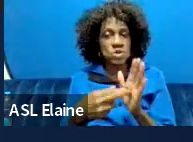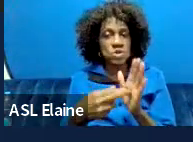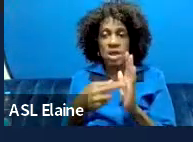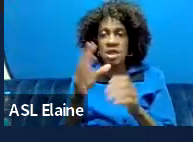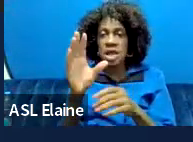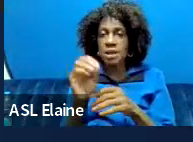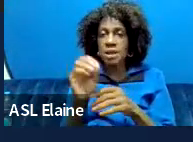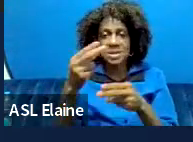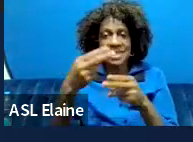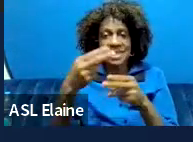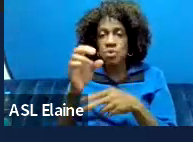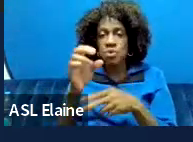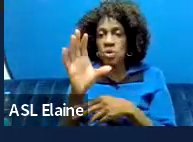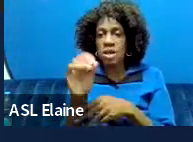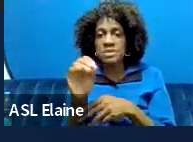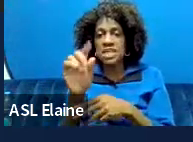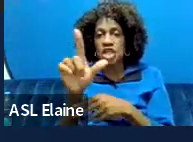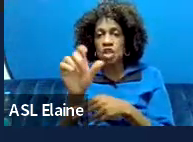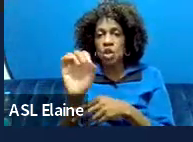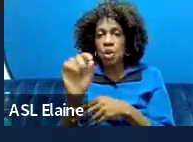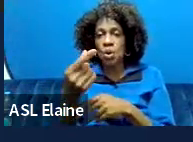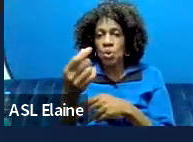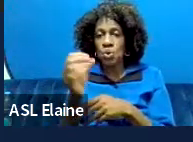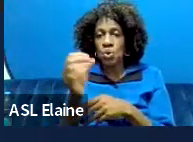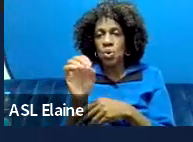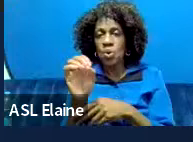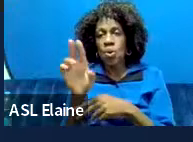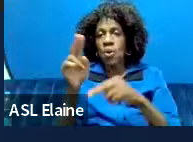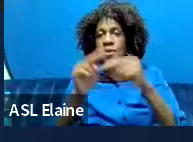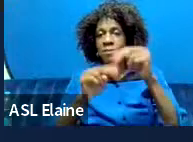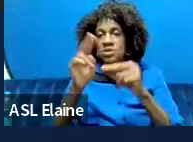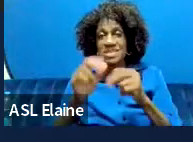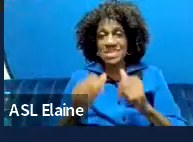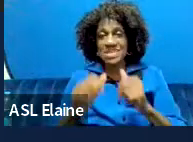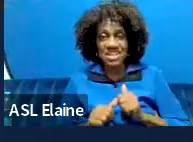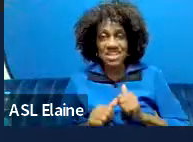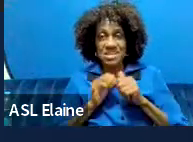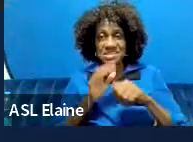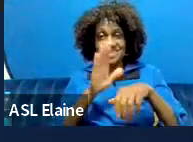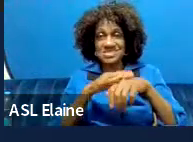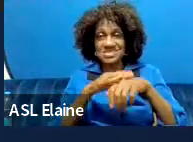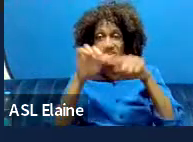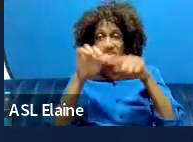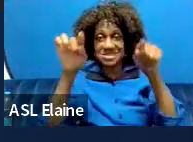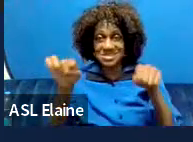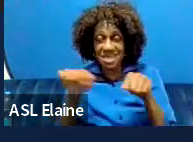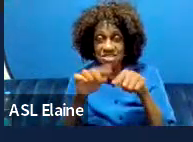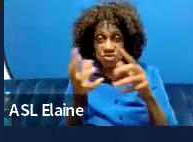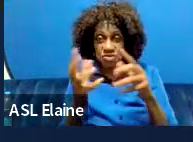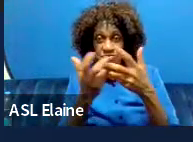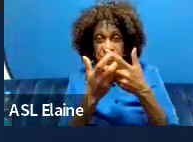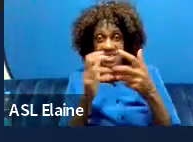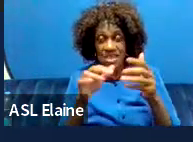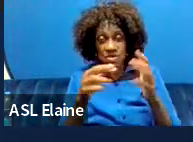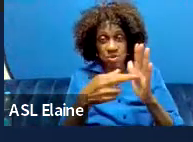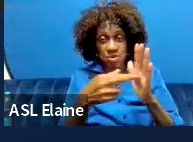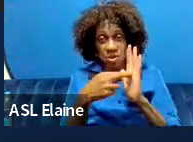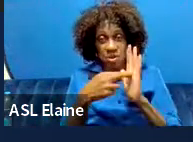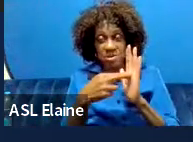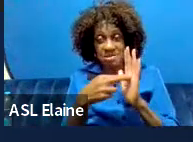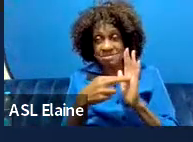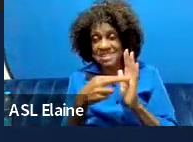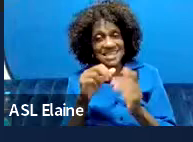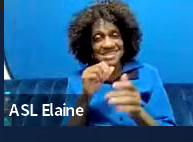company names or company logos or building addresses that are on signs to comply with these requirements. That's actually content that is